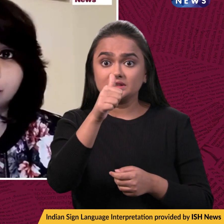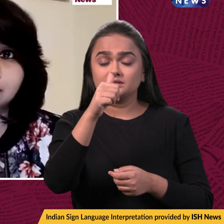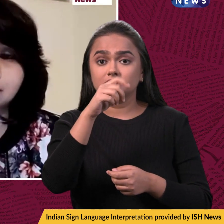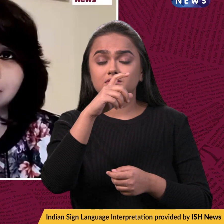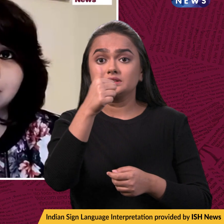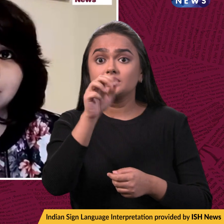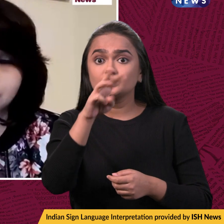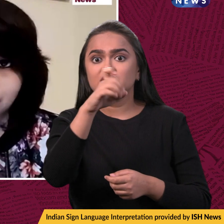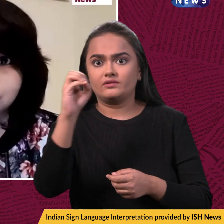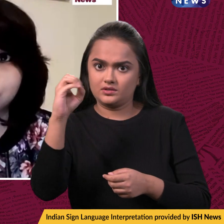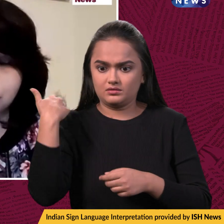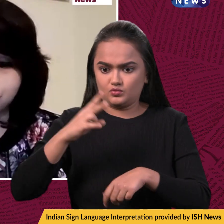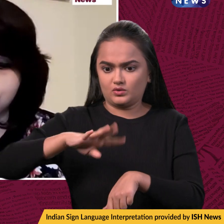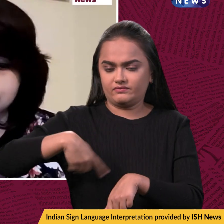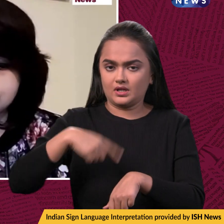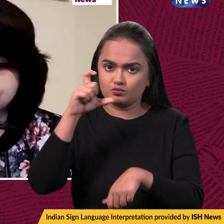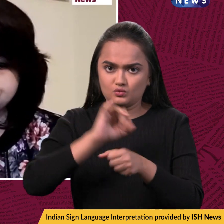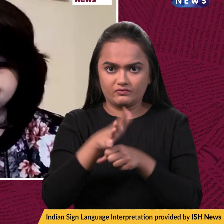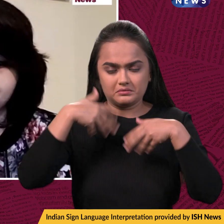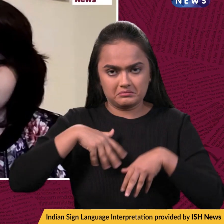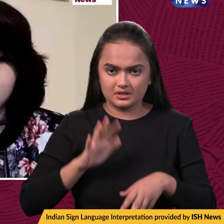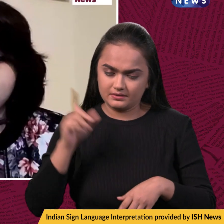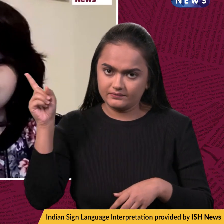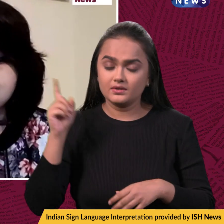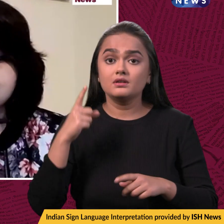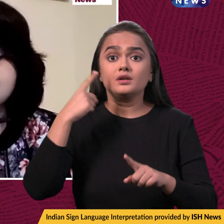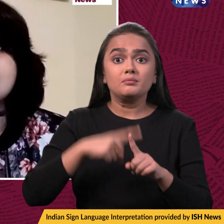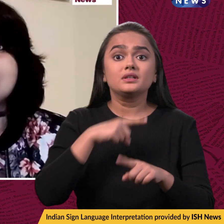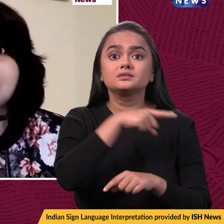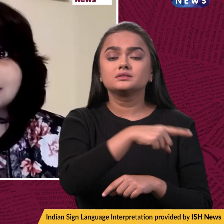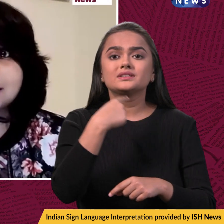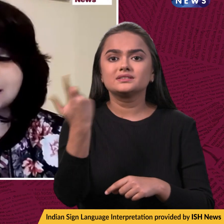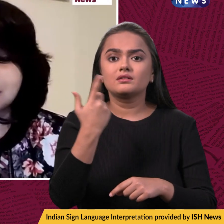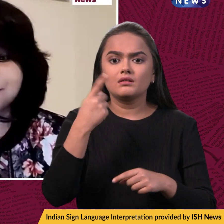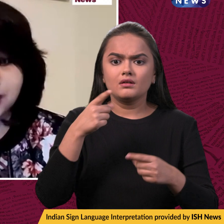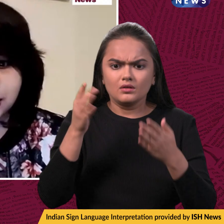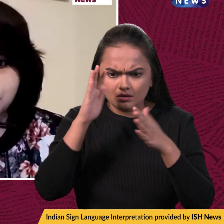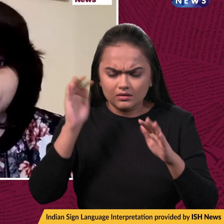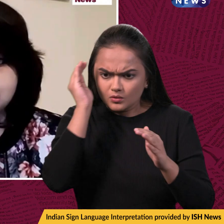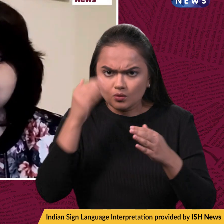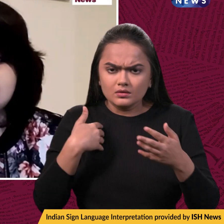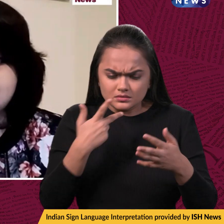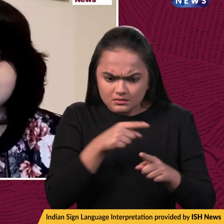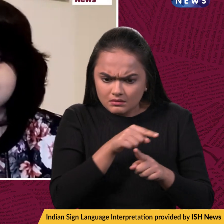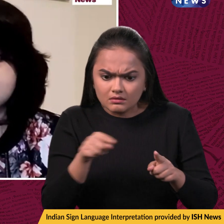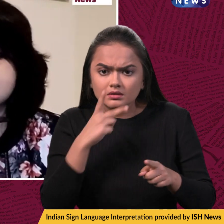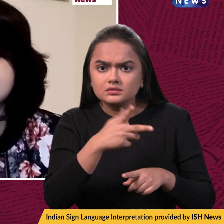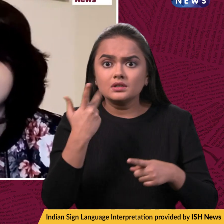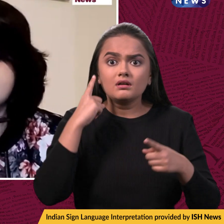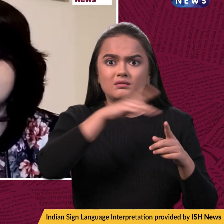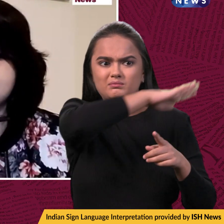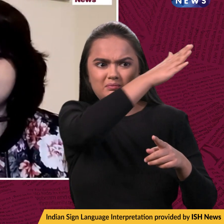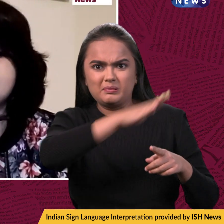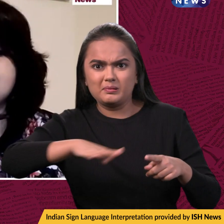6,674 new COVID cases in the last 24 hours. Also in the news, the Lancet has finally published a